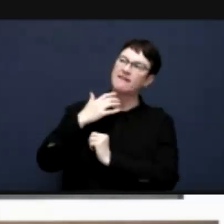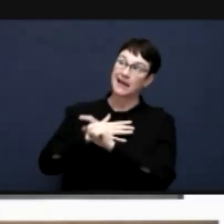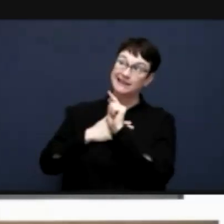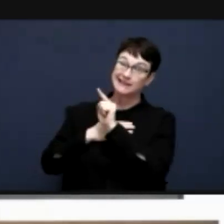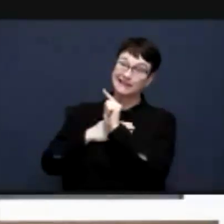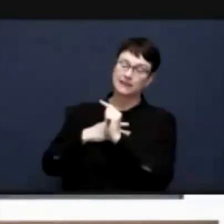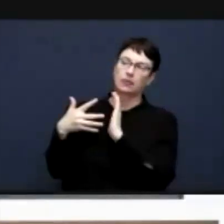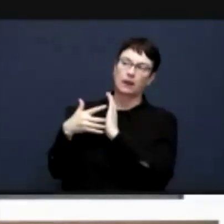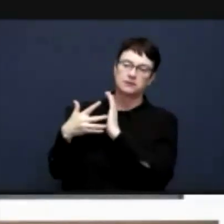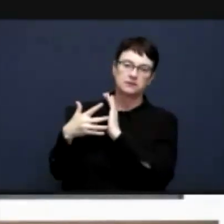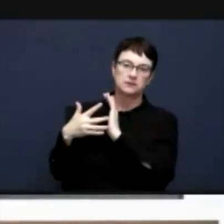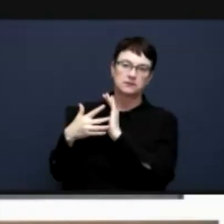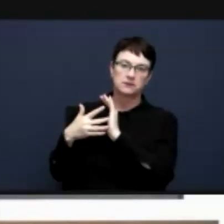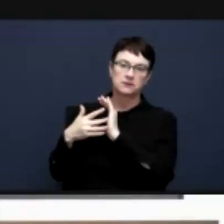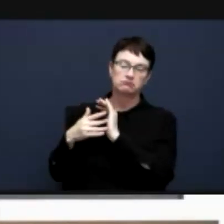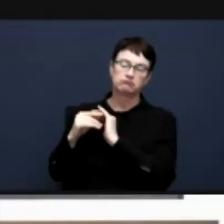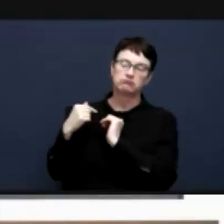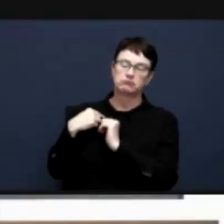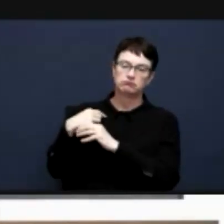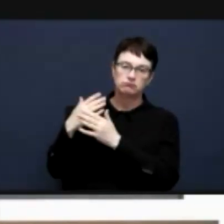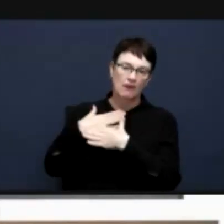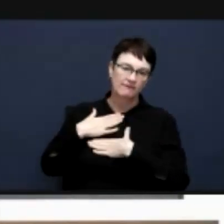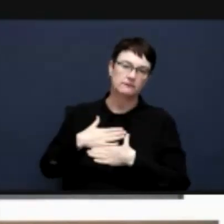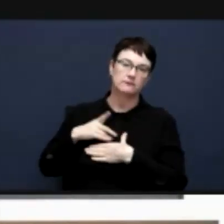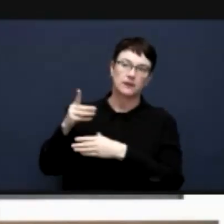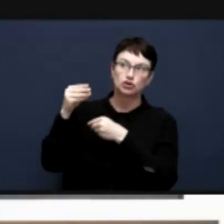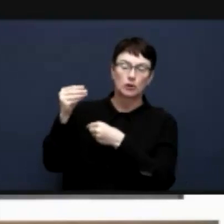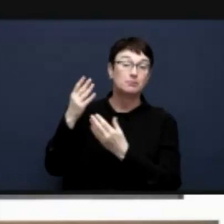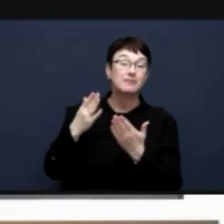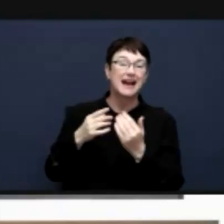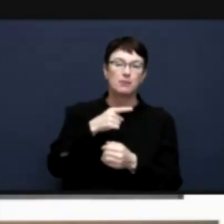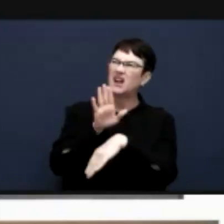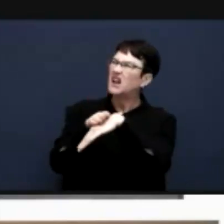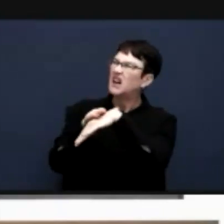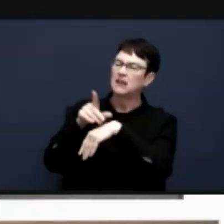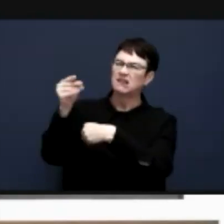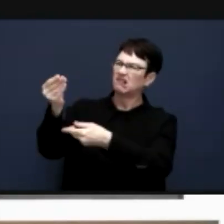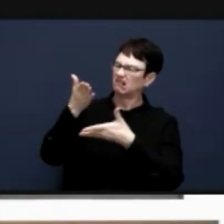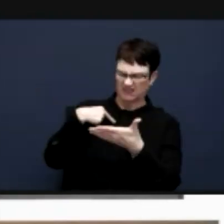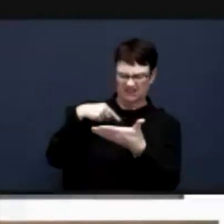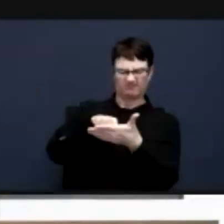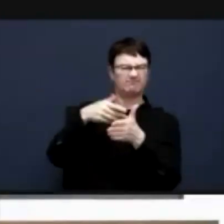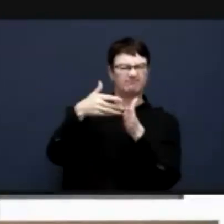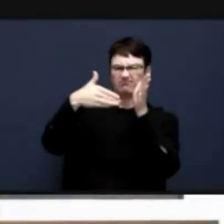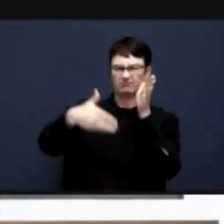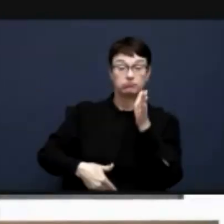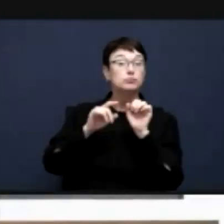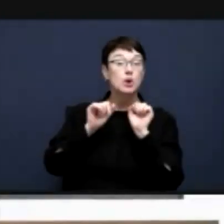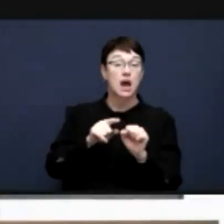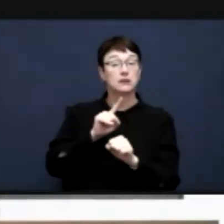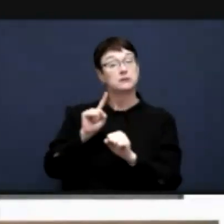because you might have an interaction which does not result in a documentation, and then test that against clause 9 or 10. And if you want